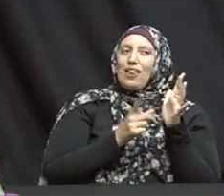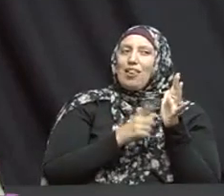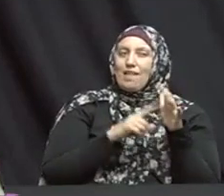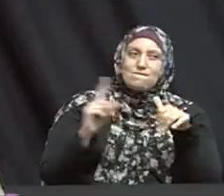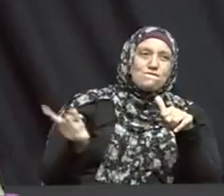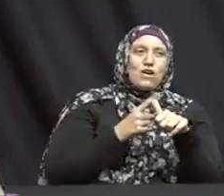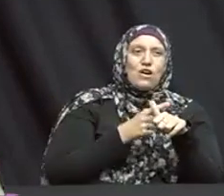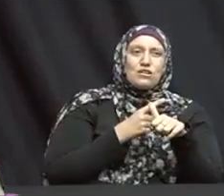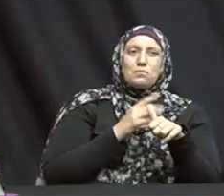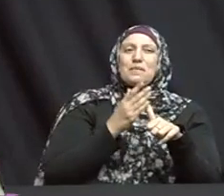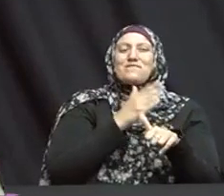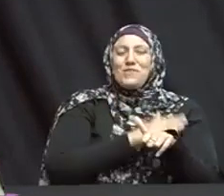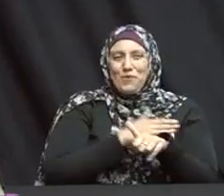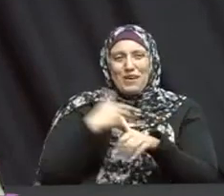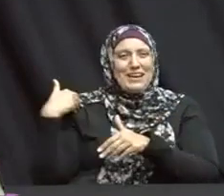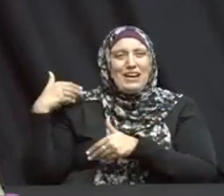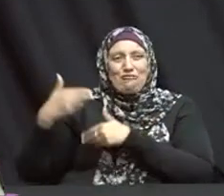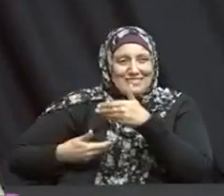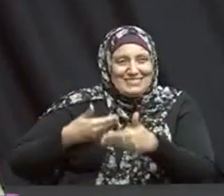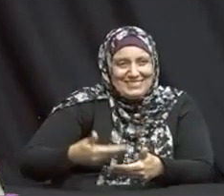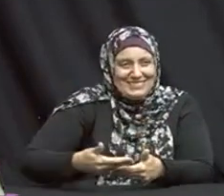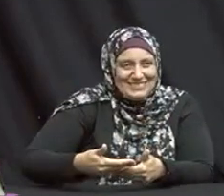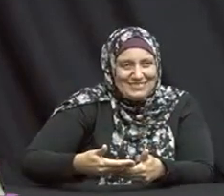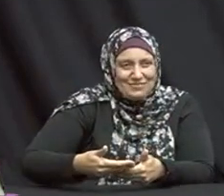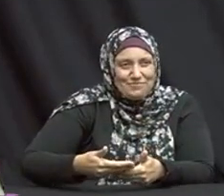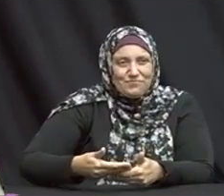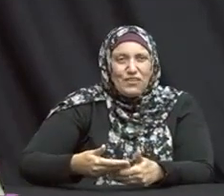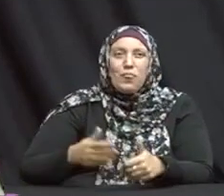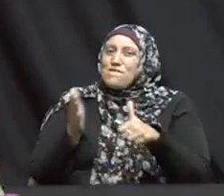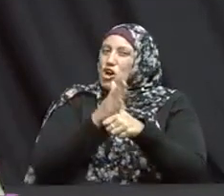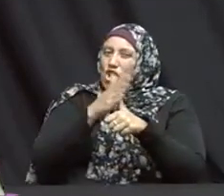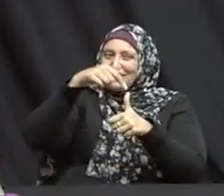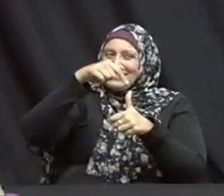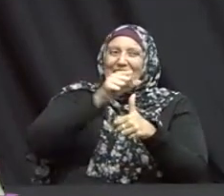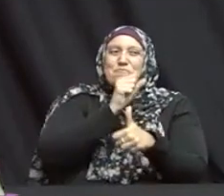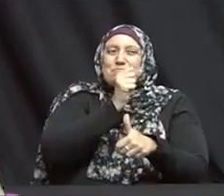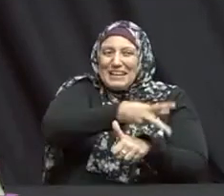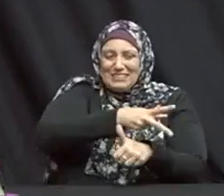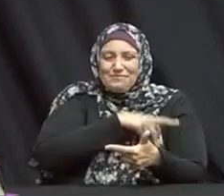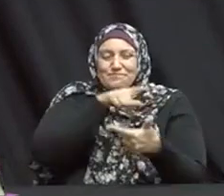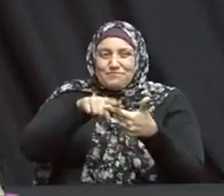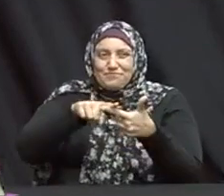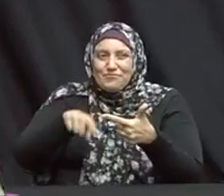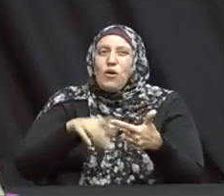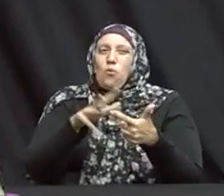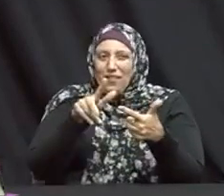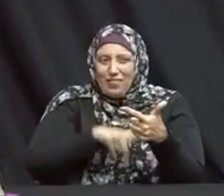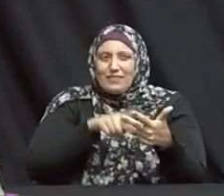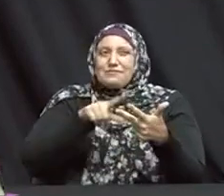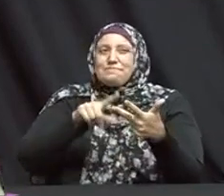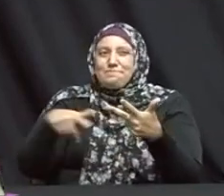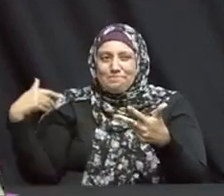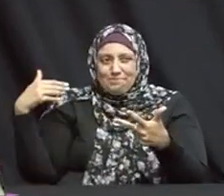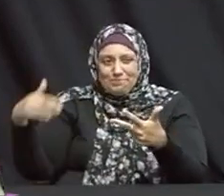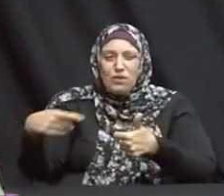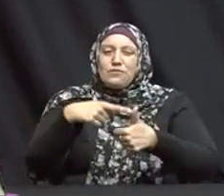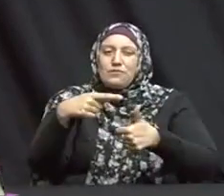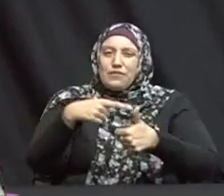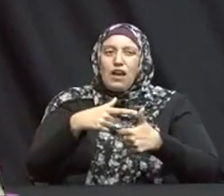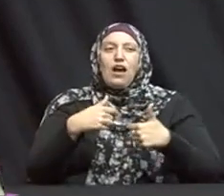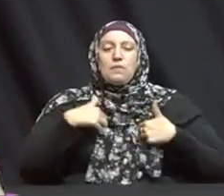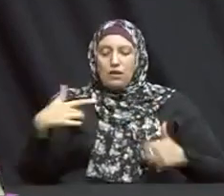spoke about three stages. The first stage even doesn't get to the will. While I'm alive and around, I decide to